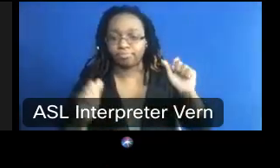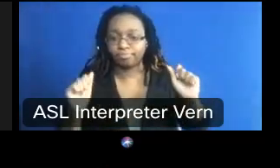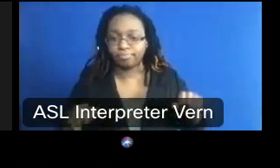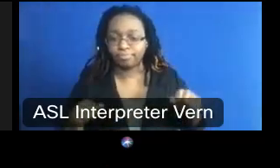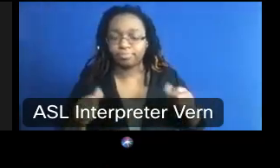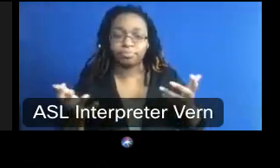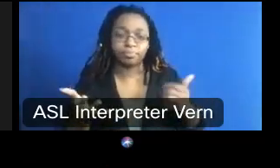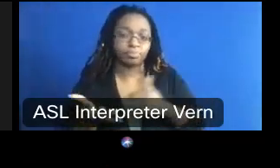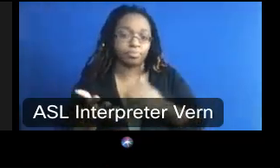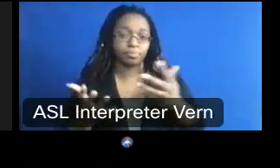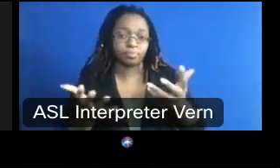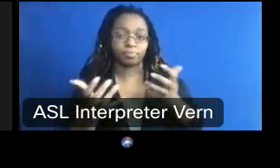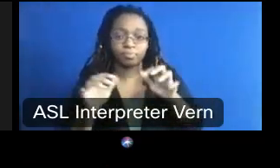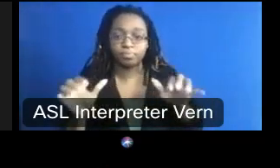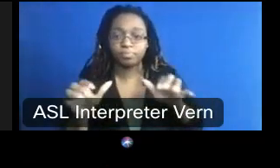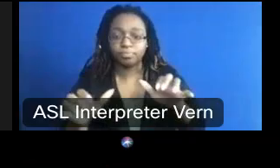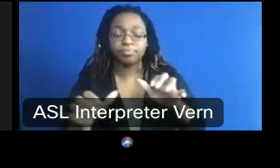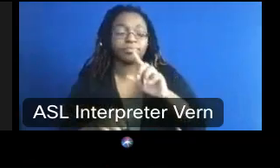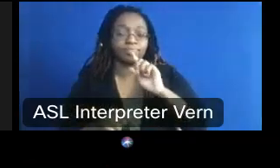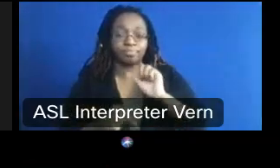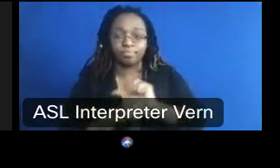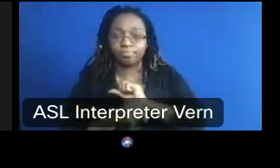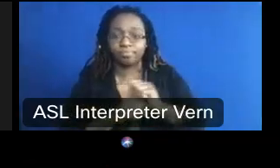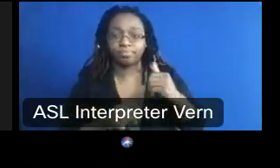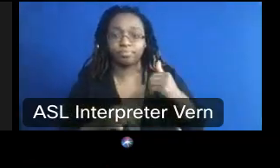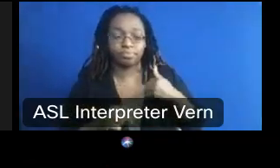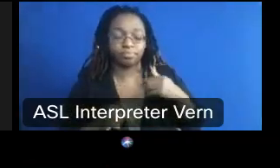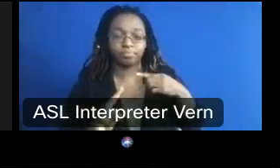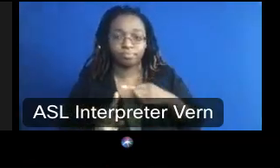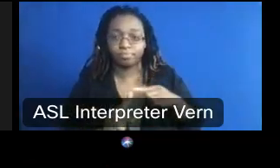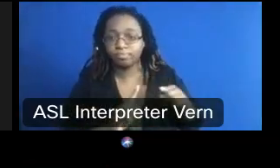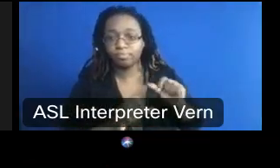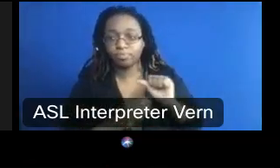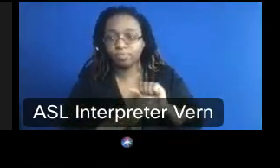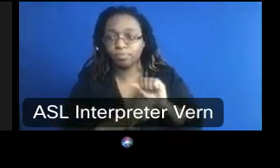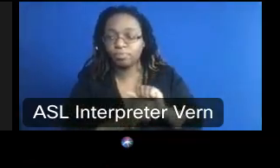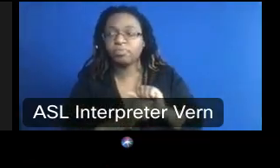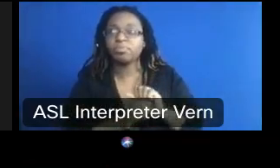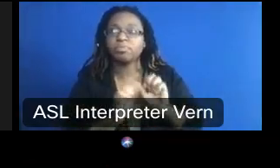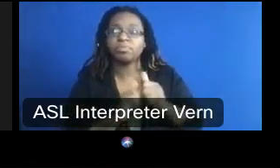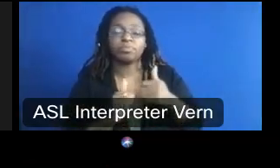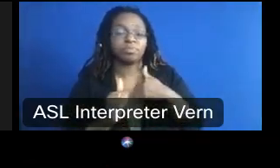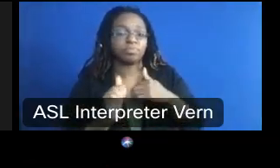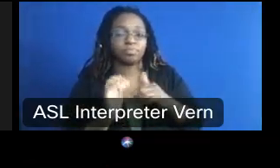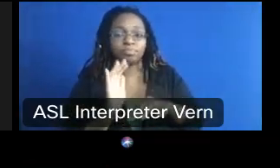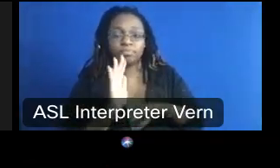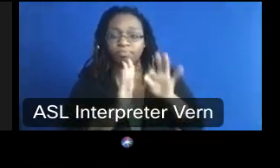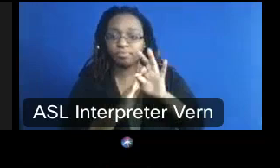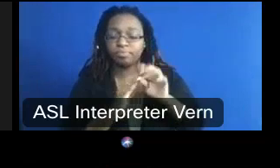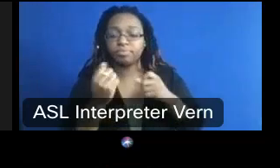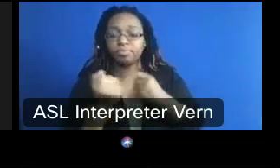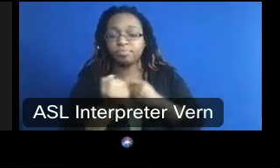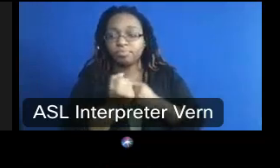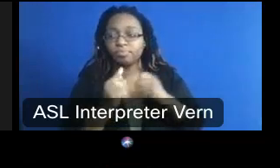to do is really put this groundwork into, how do I find these support systems when